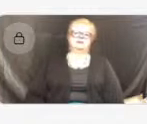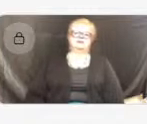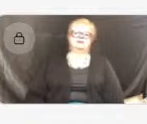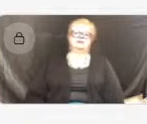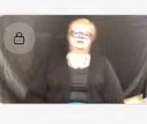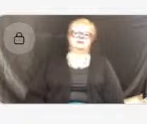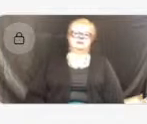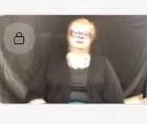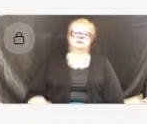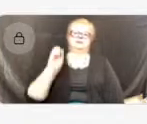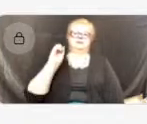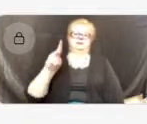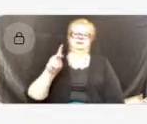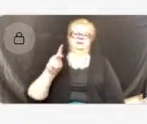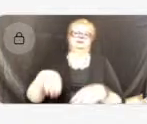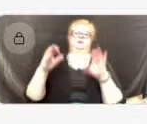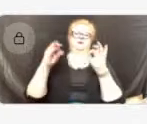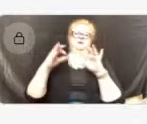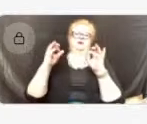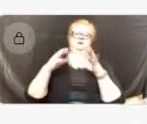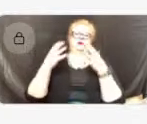All right, I think we got the feedback out.